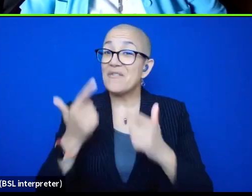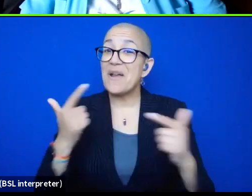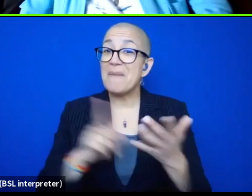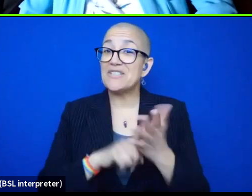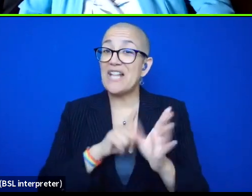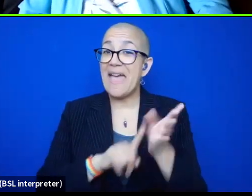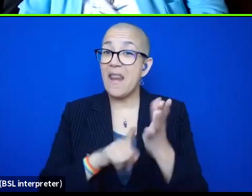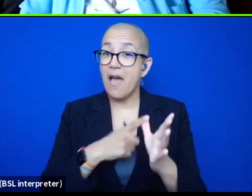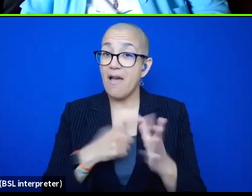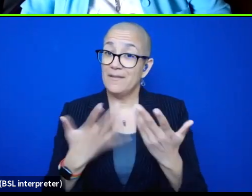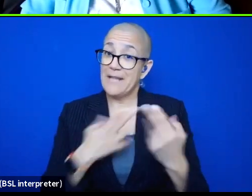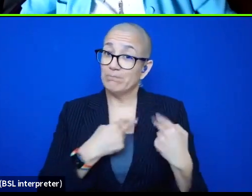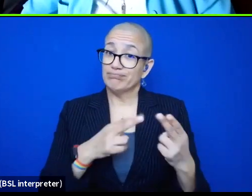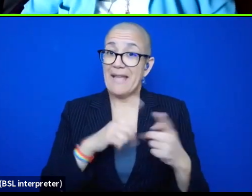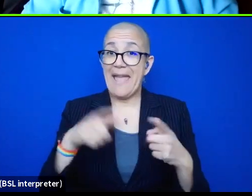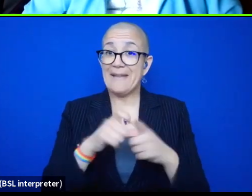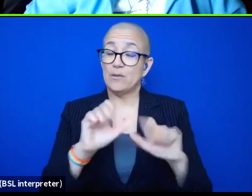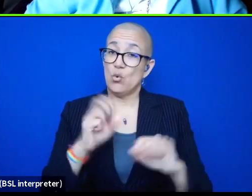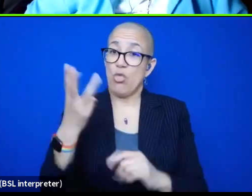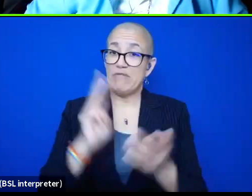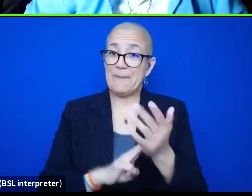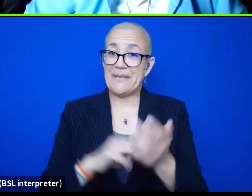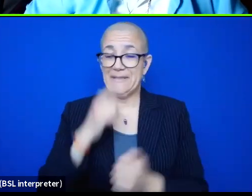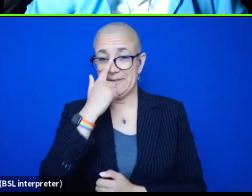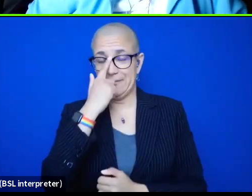would you like to give us your 3 minutes worth?